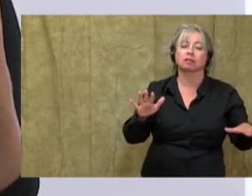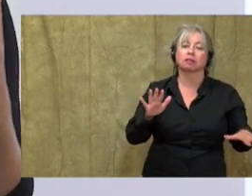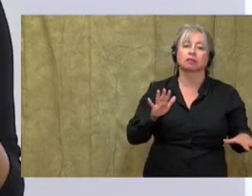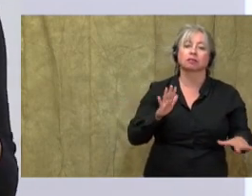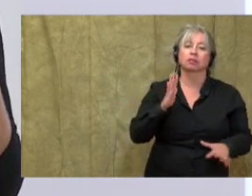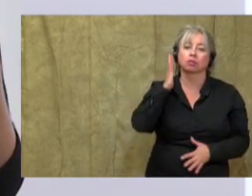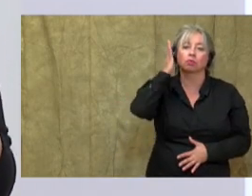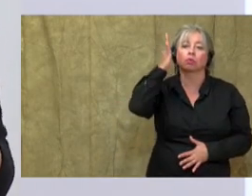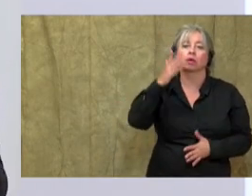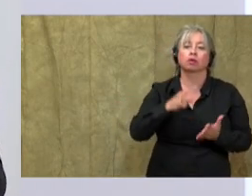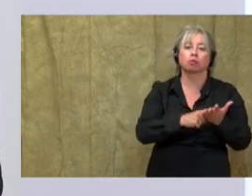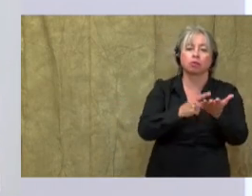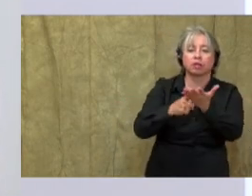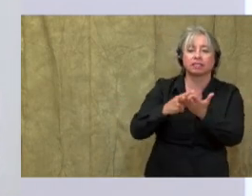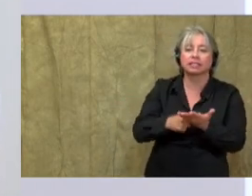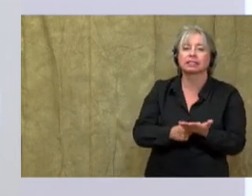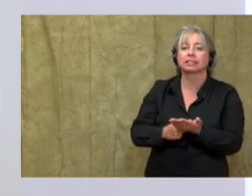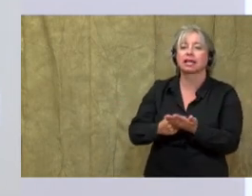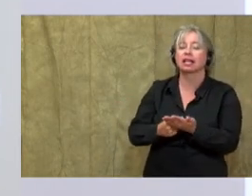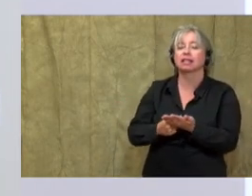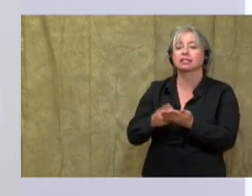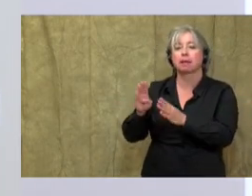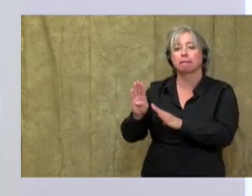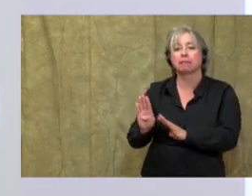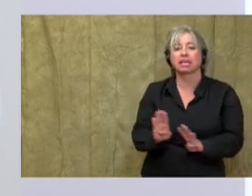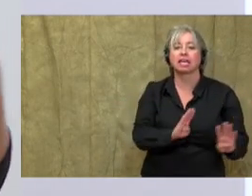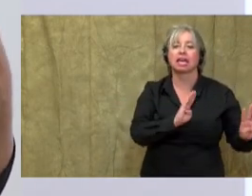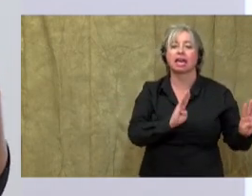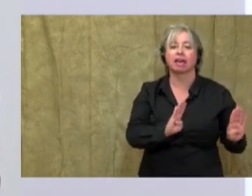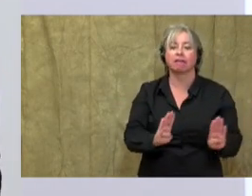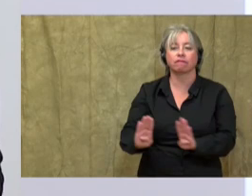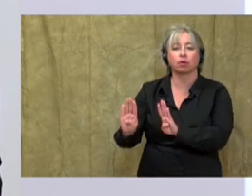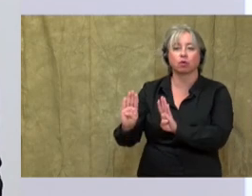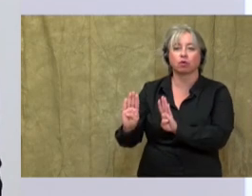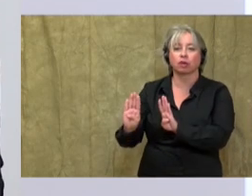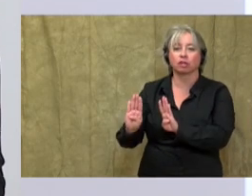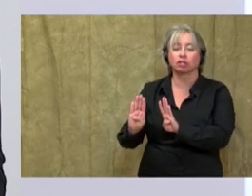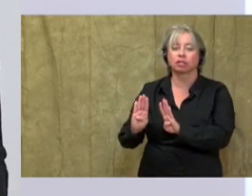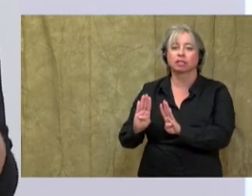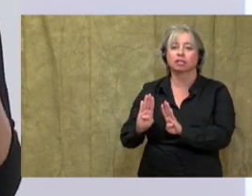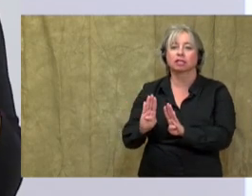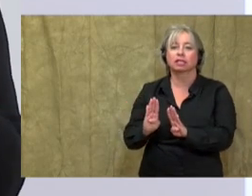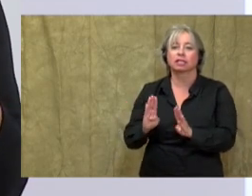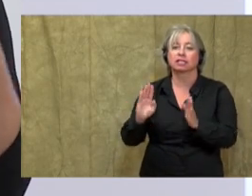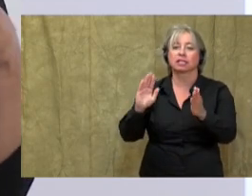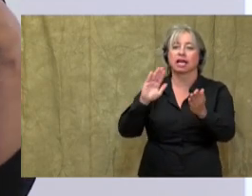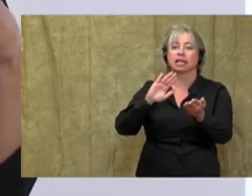about wave behavior. And wave behavior is things like reflection,